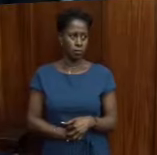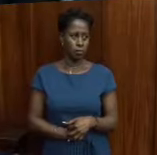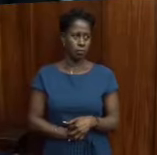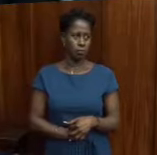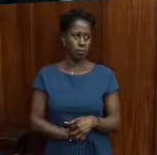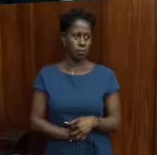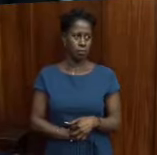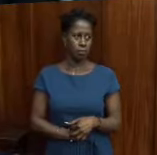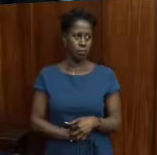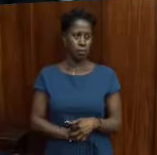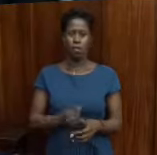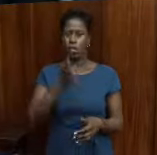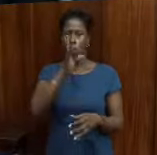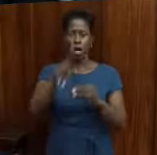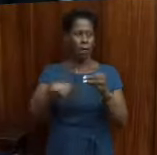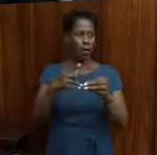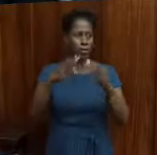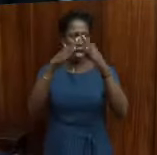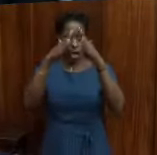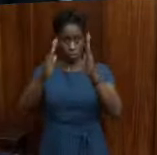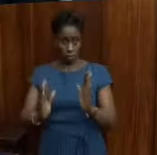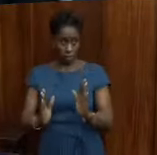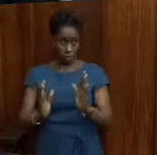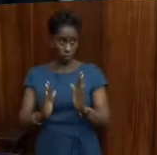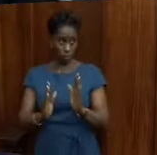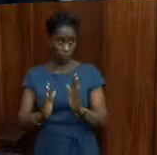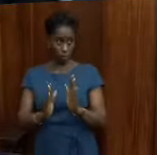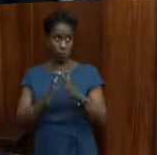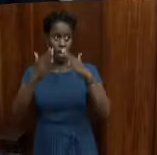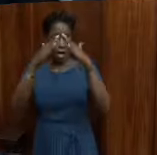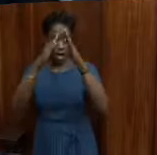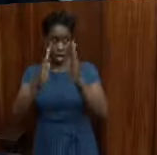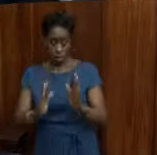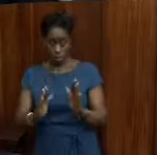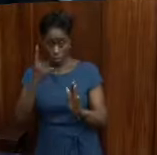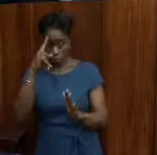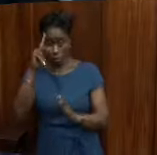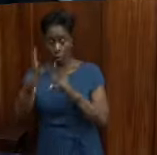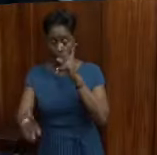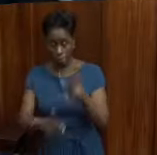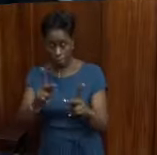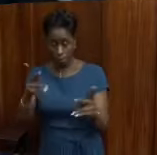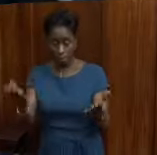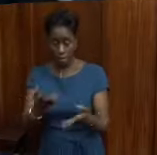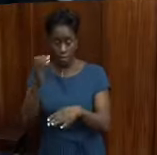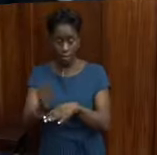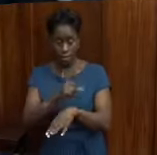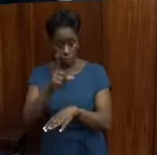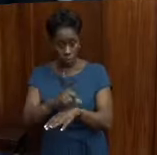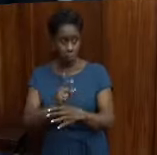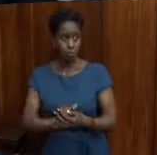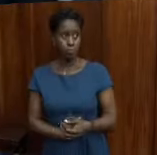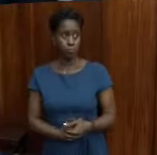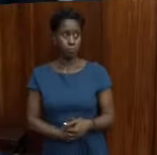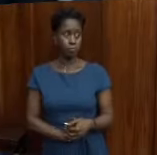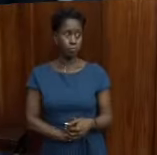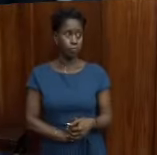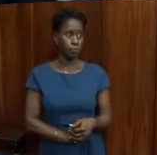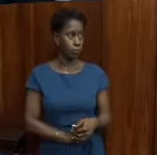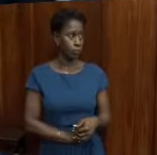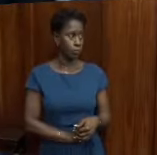Speaker, housing has been identified as a catalyst for economic growth and generation of employment. Mr.